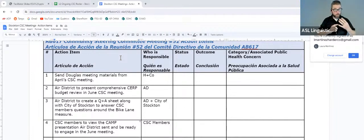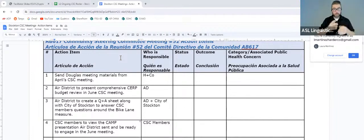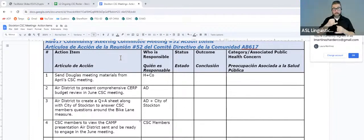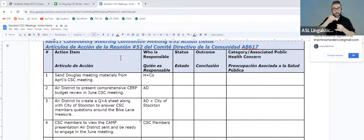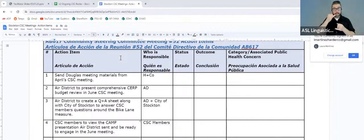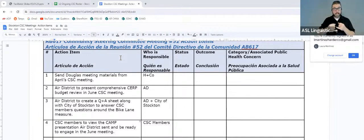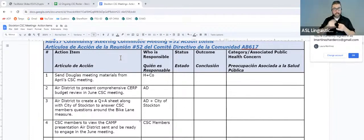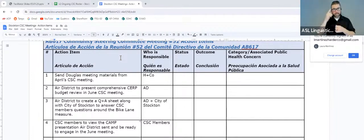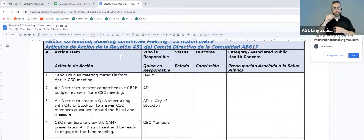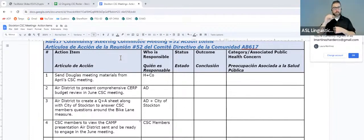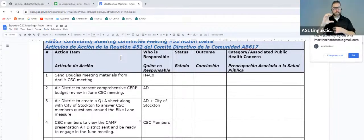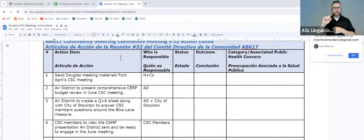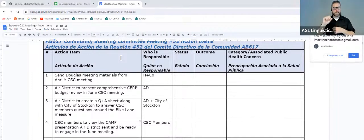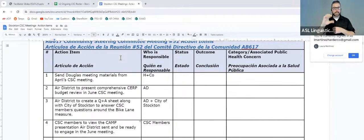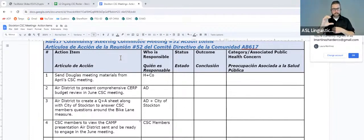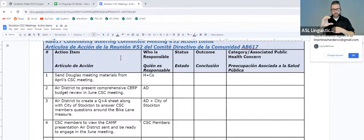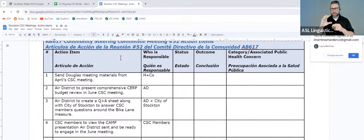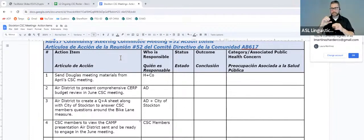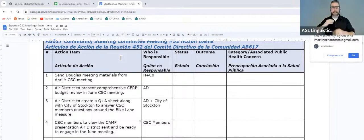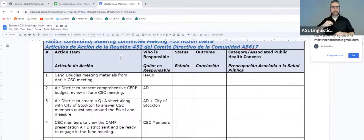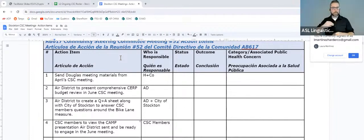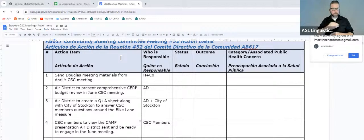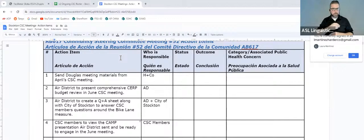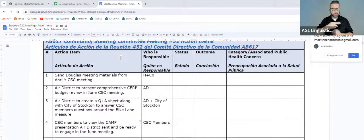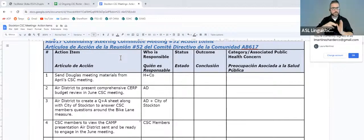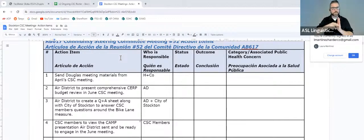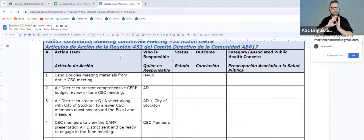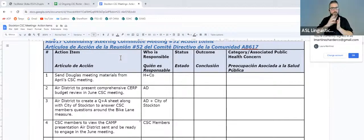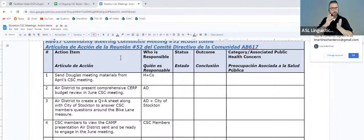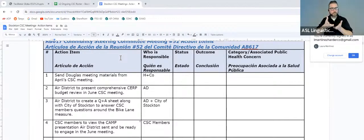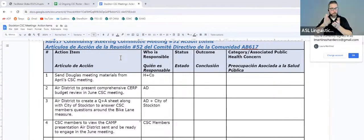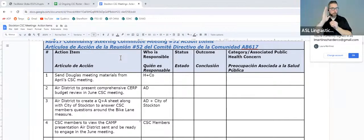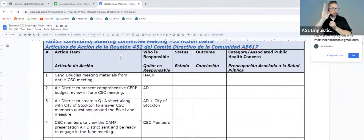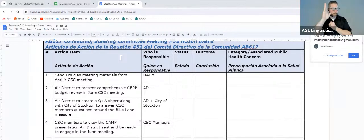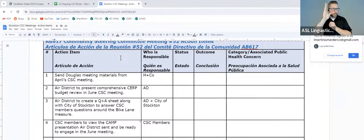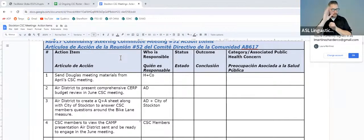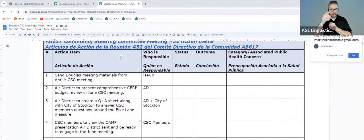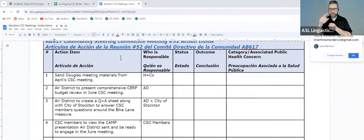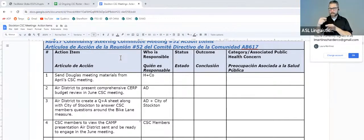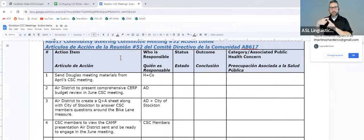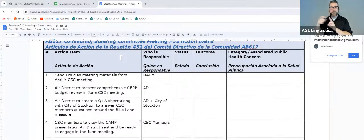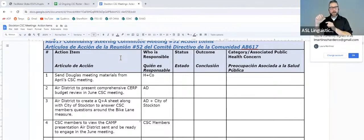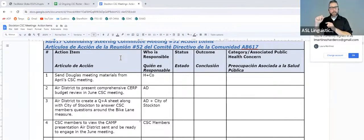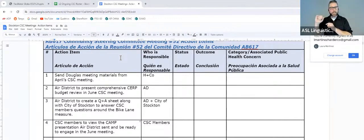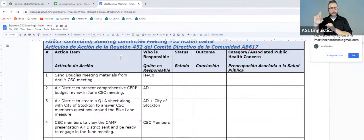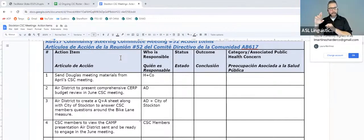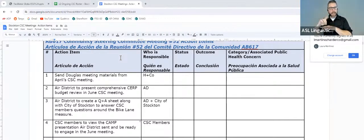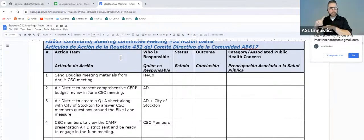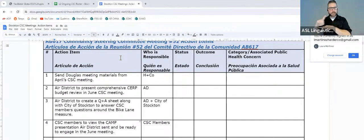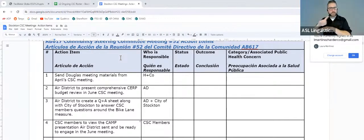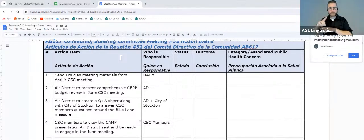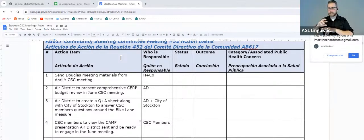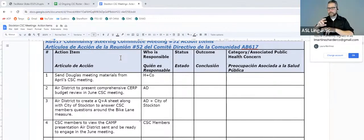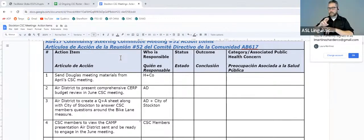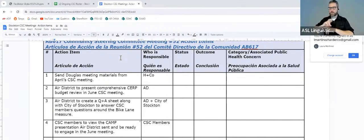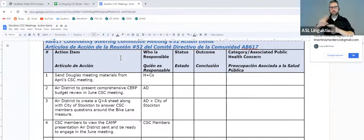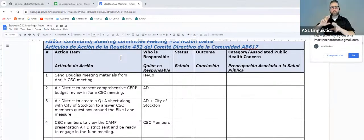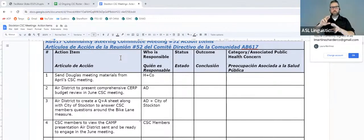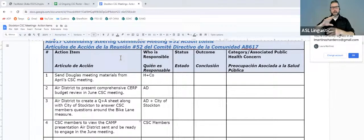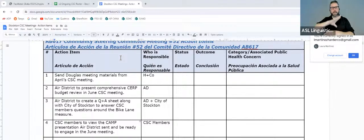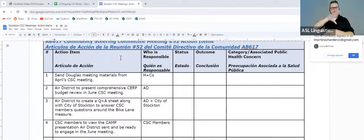CSC members to view the camp presentation that the Air District sent and be ready to engage in the June meeting. So that will be the CSC